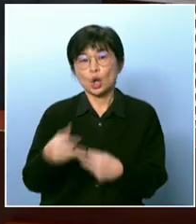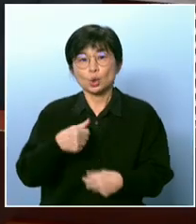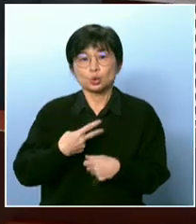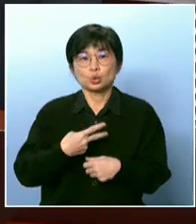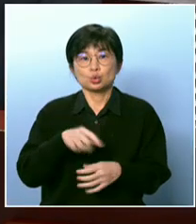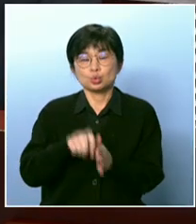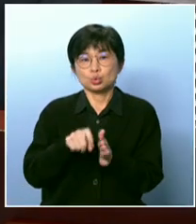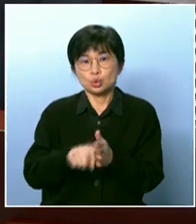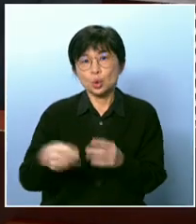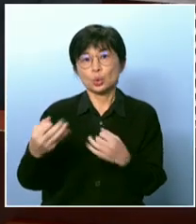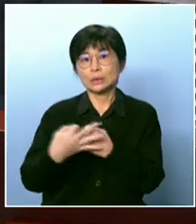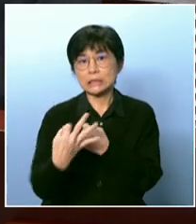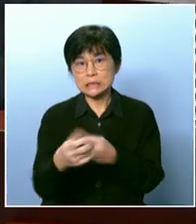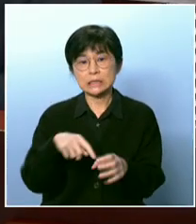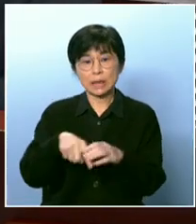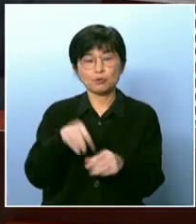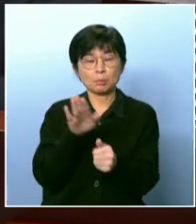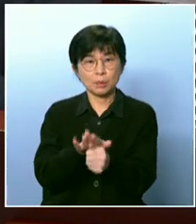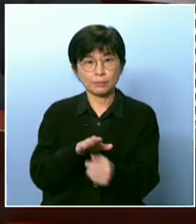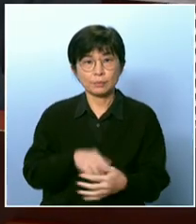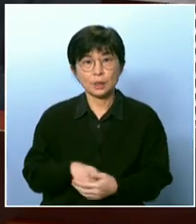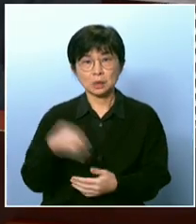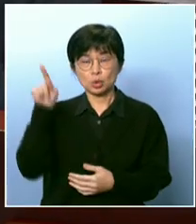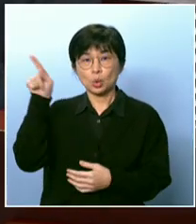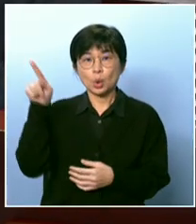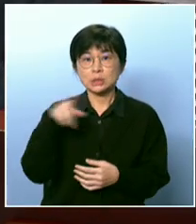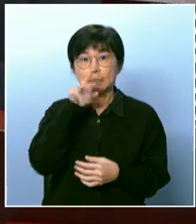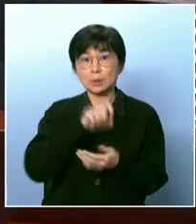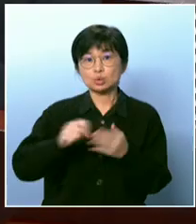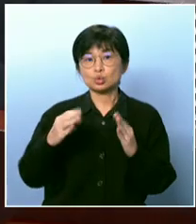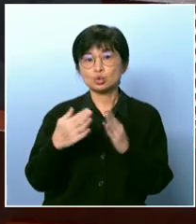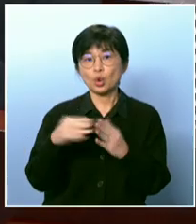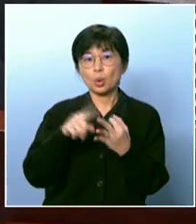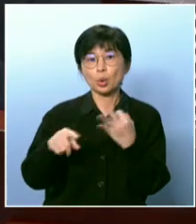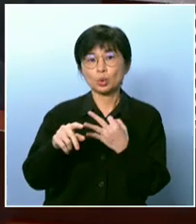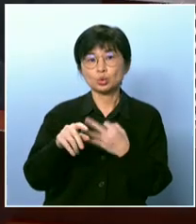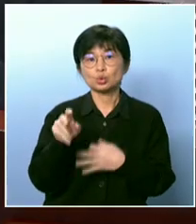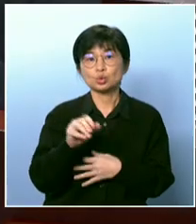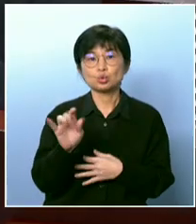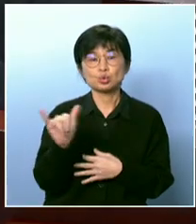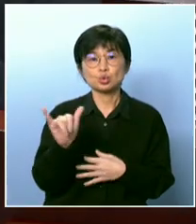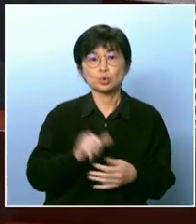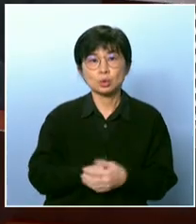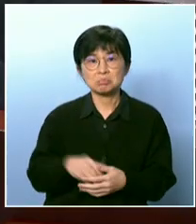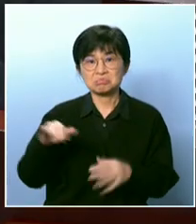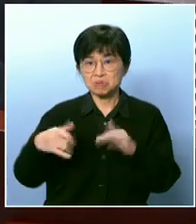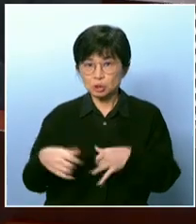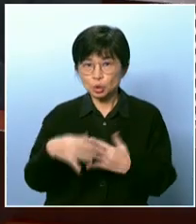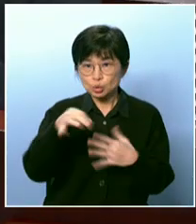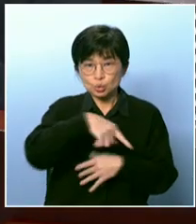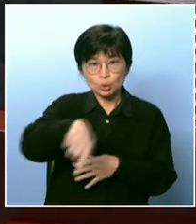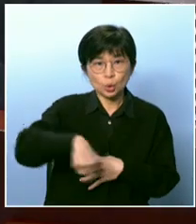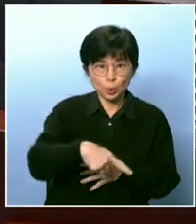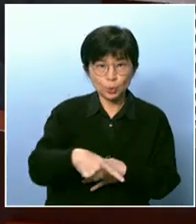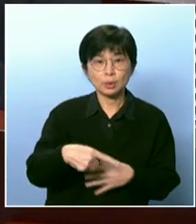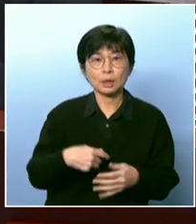But it has been sticking to the 3 major elements: personal development, targeted savings, as well